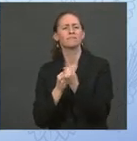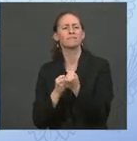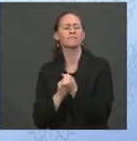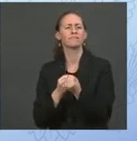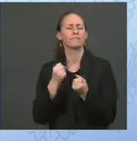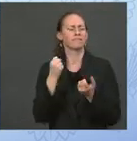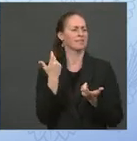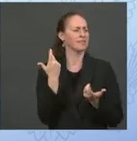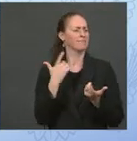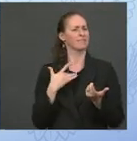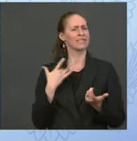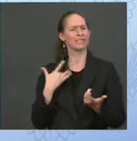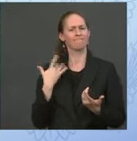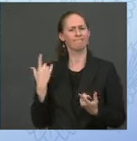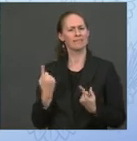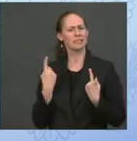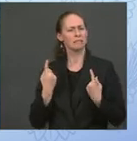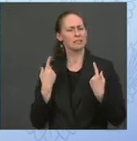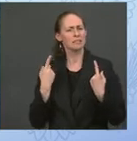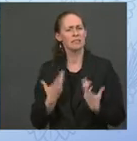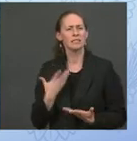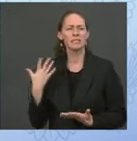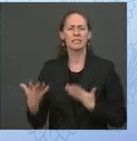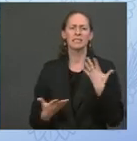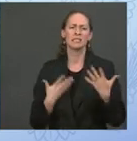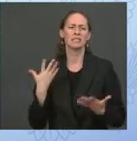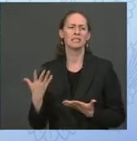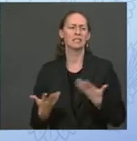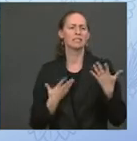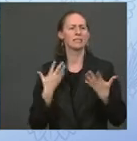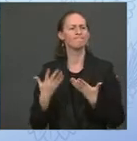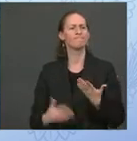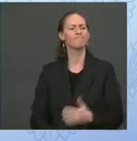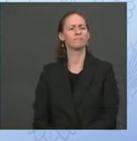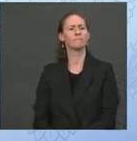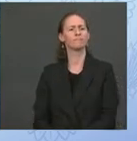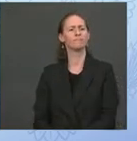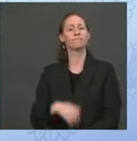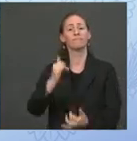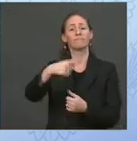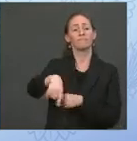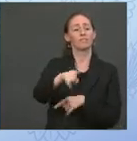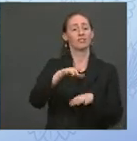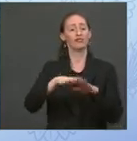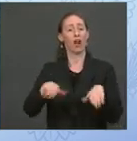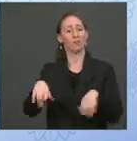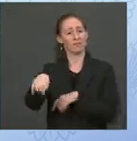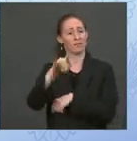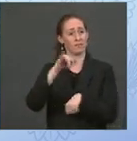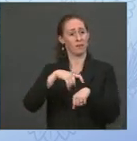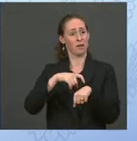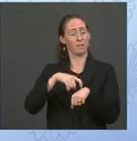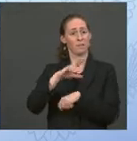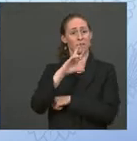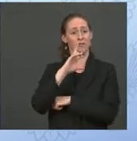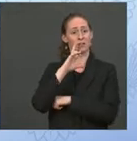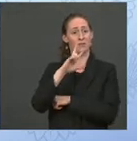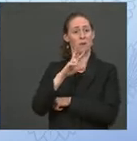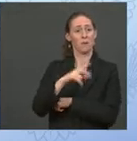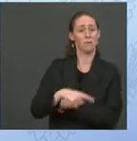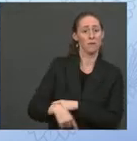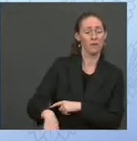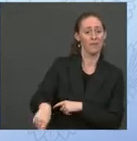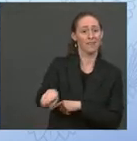ounce of cooperation from the room full of 12 3-year-olds. Does anybody have a 3-year-old? Okay, now imagine 12.